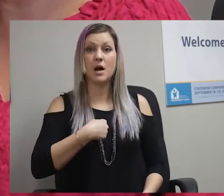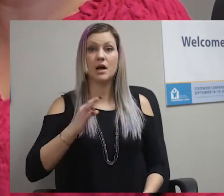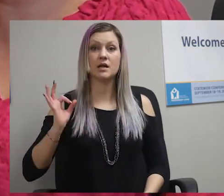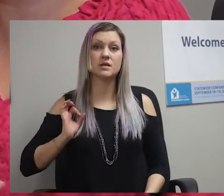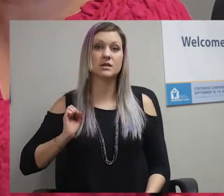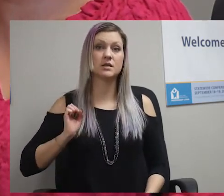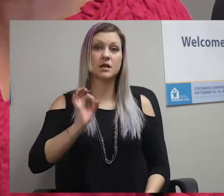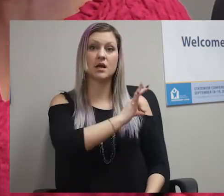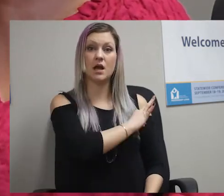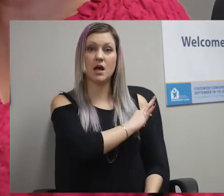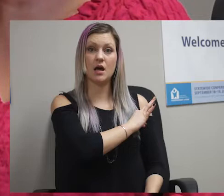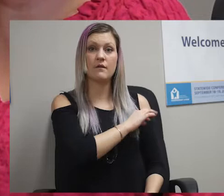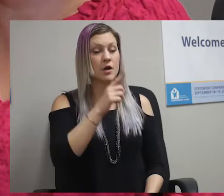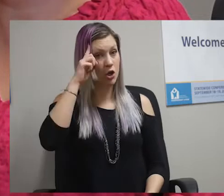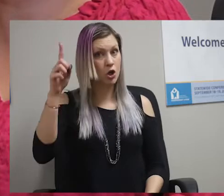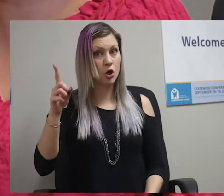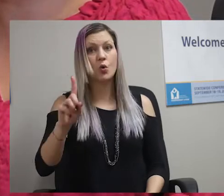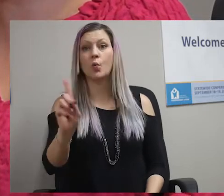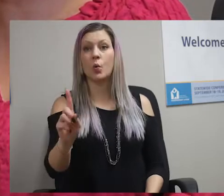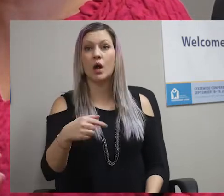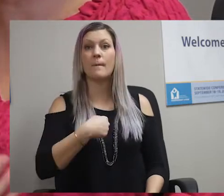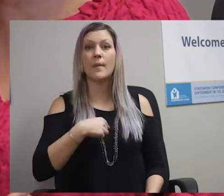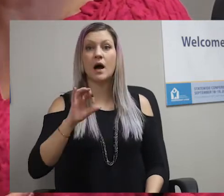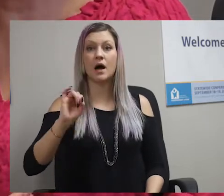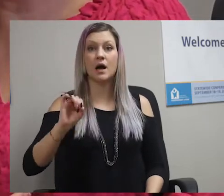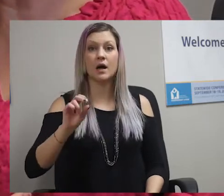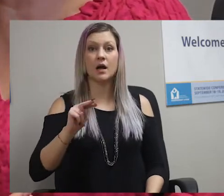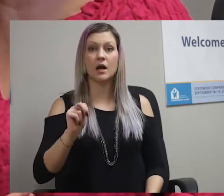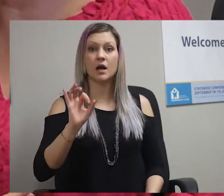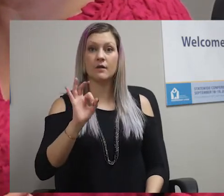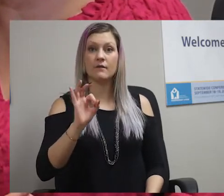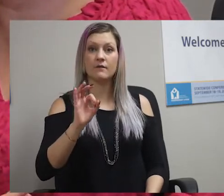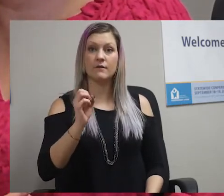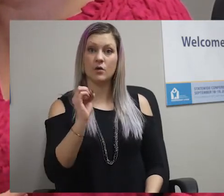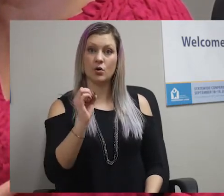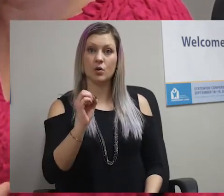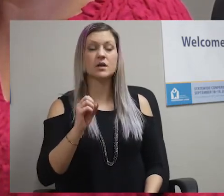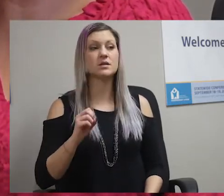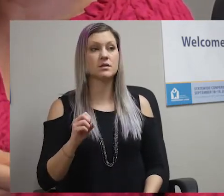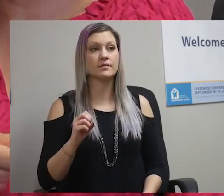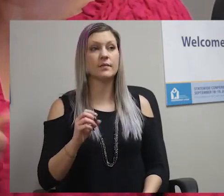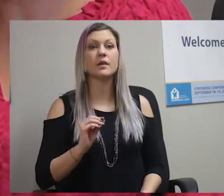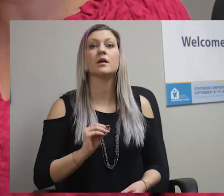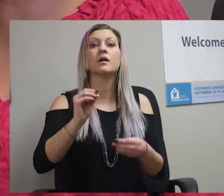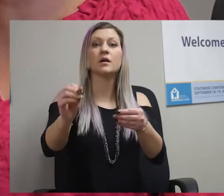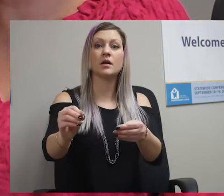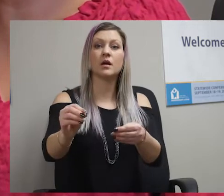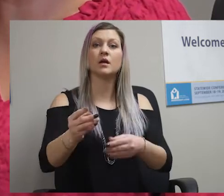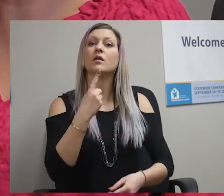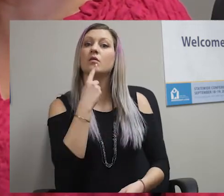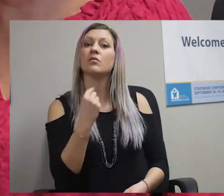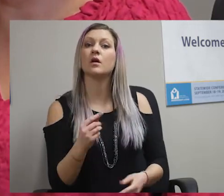me all know where that is, and they know that if anything happens to me and I have a medical emergency, they just need to hand